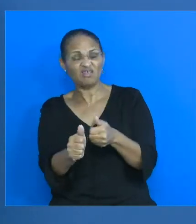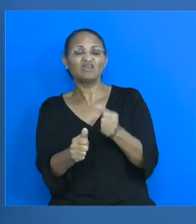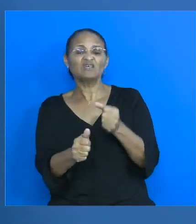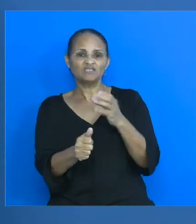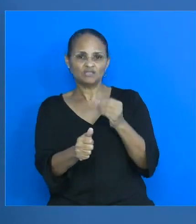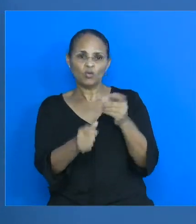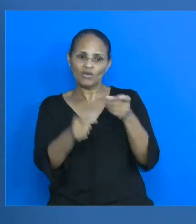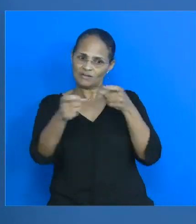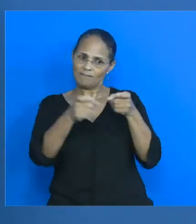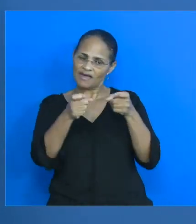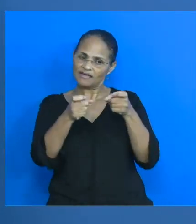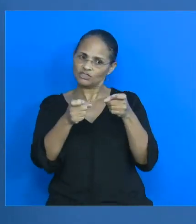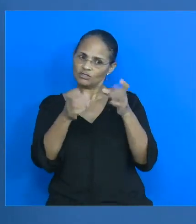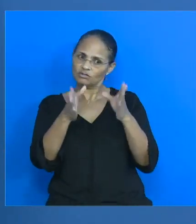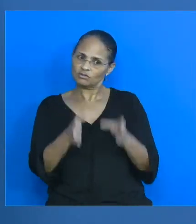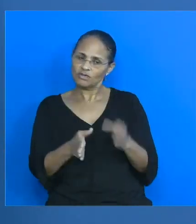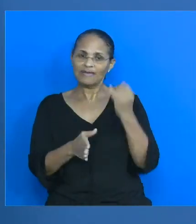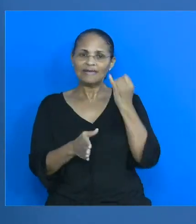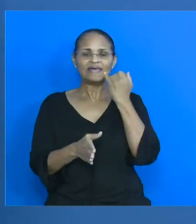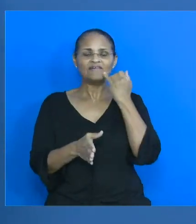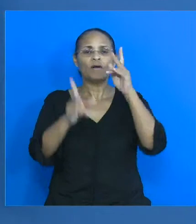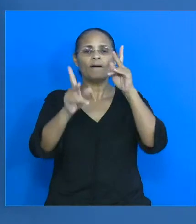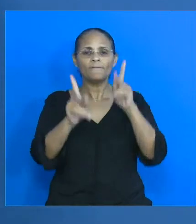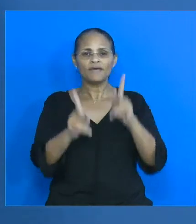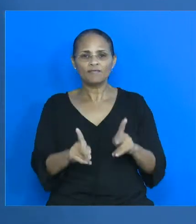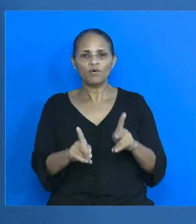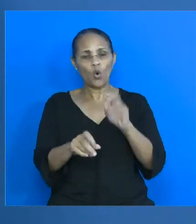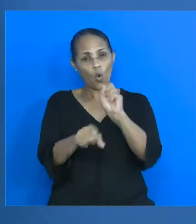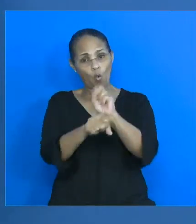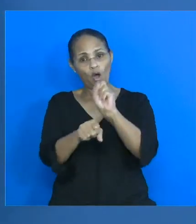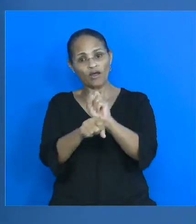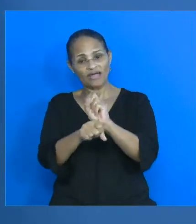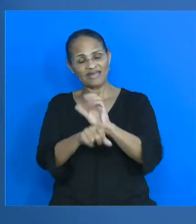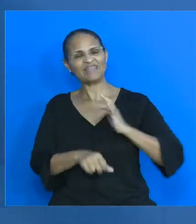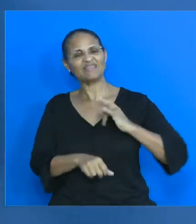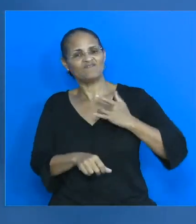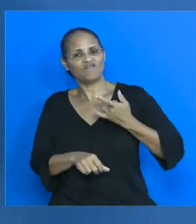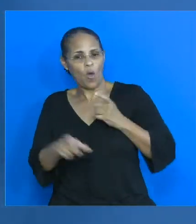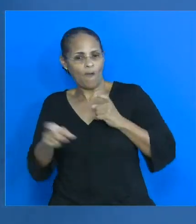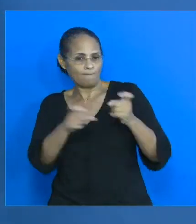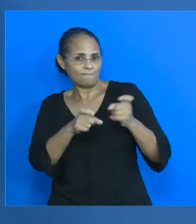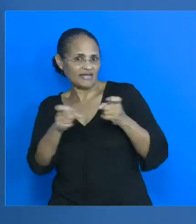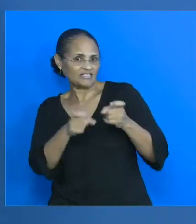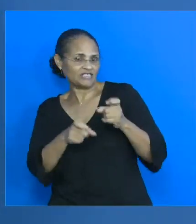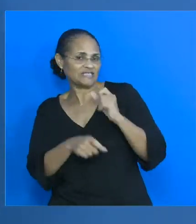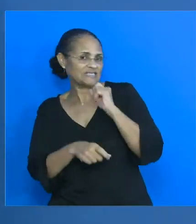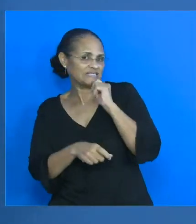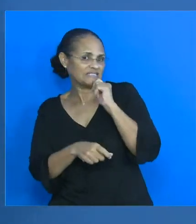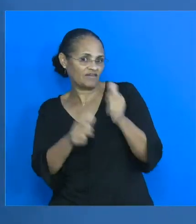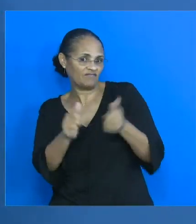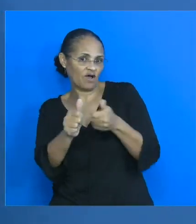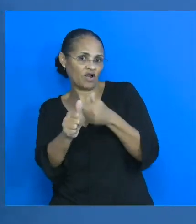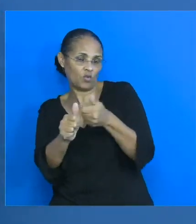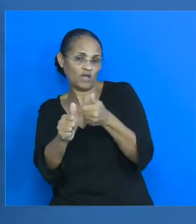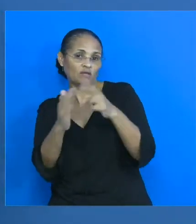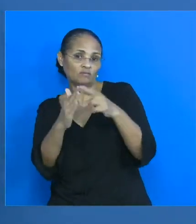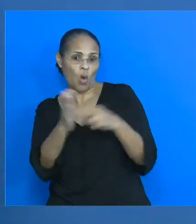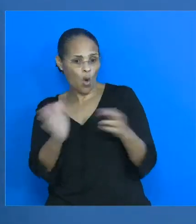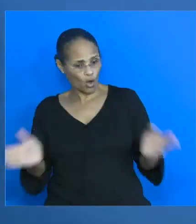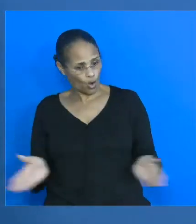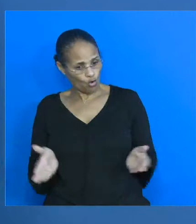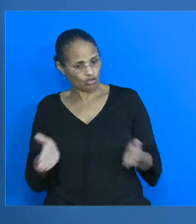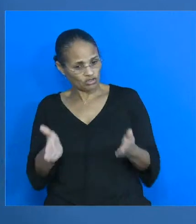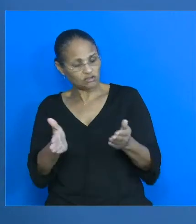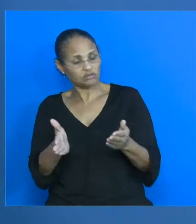is the management. Now, if there's obviously persons that are employed and they feel that the management isn't necessarily following the guidelines or encouraging them to